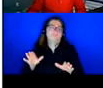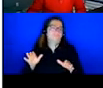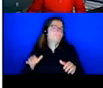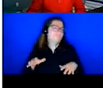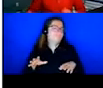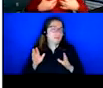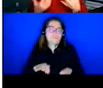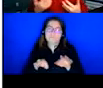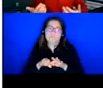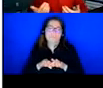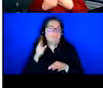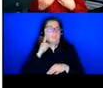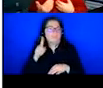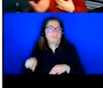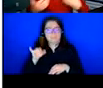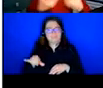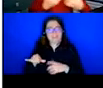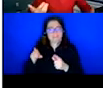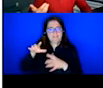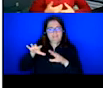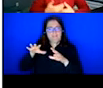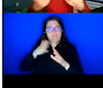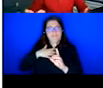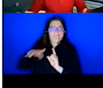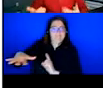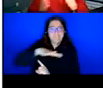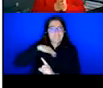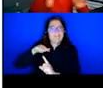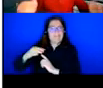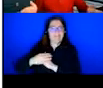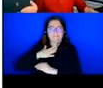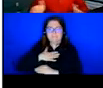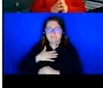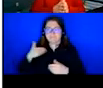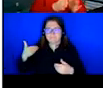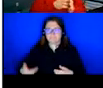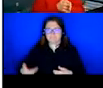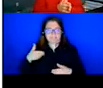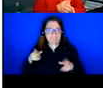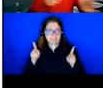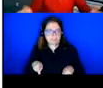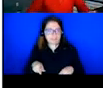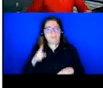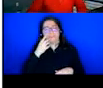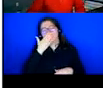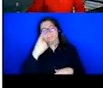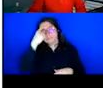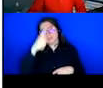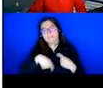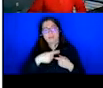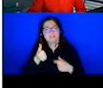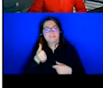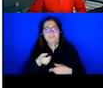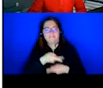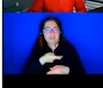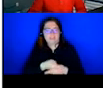because that feeds who we are as a person and it feeds our career and how we're doing that. So it's good to think about self-care in the whole scope of all